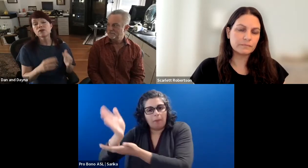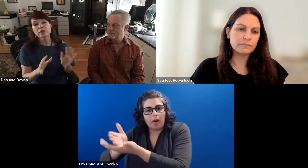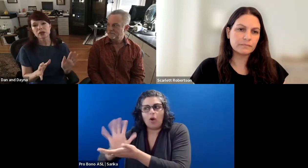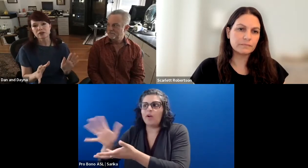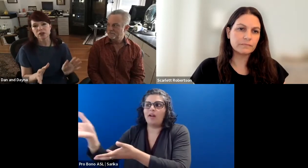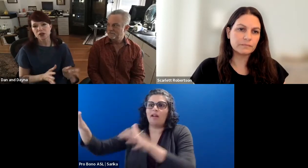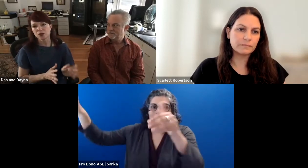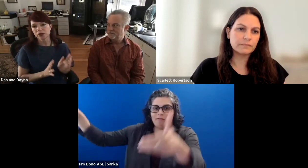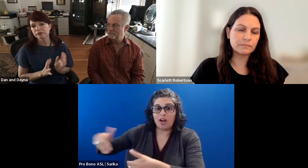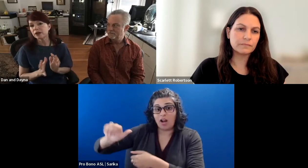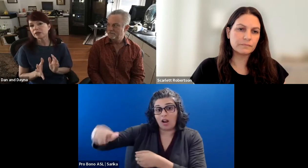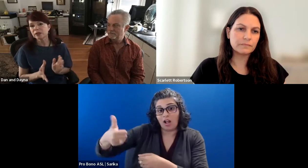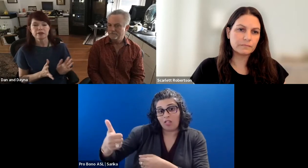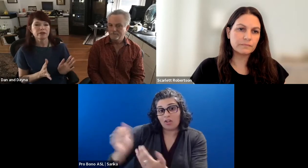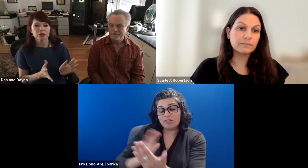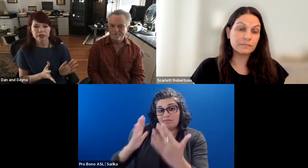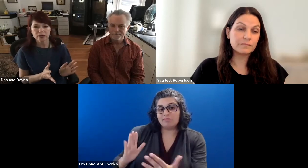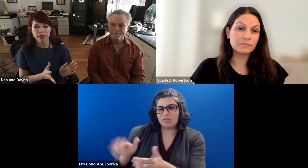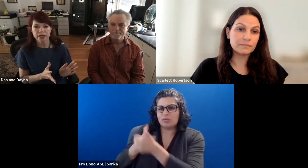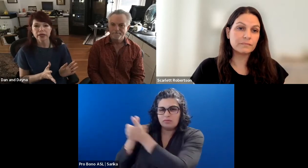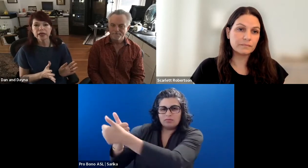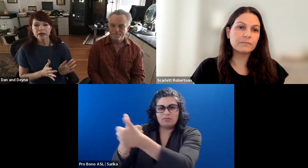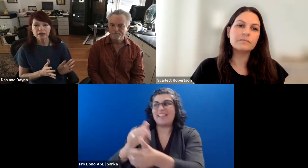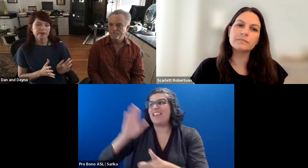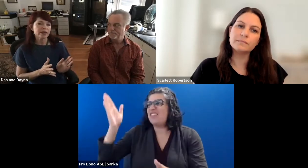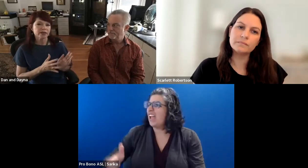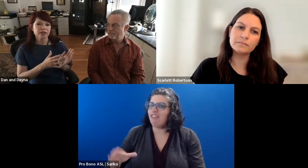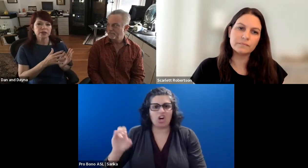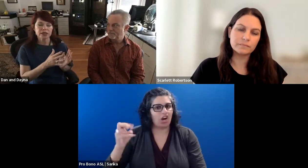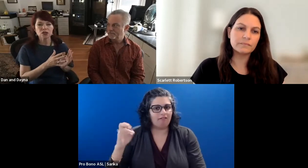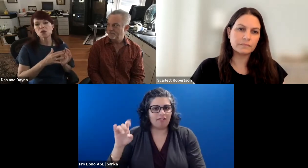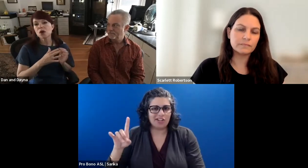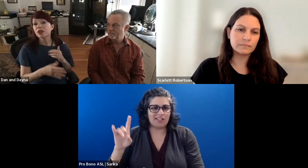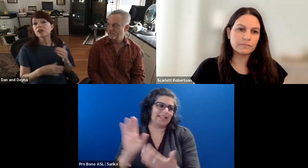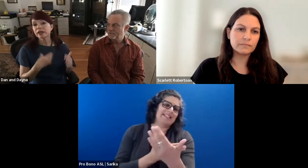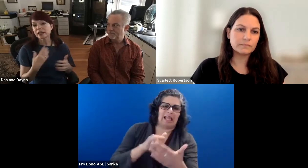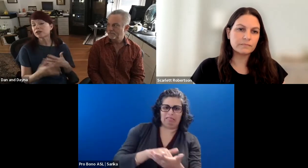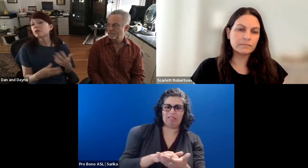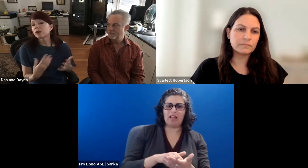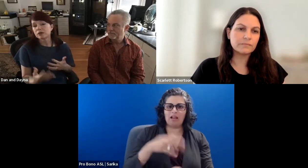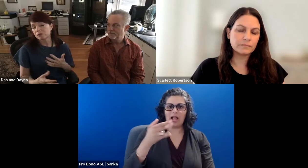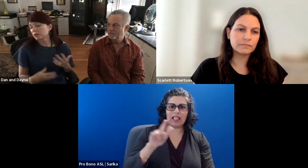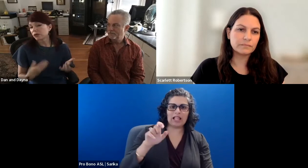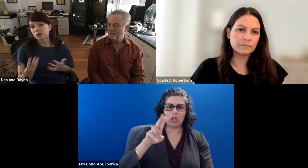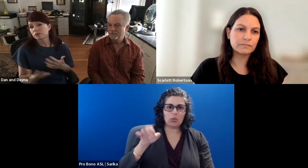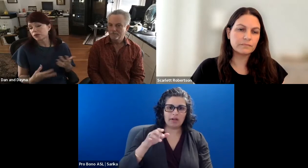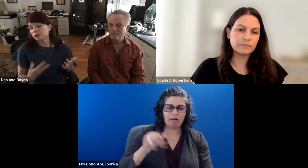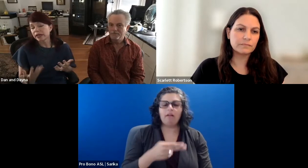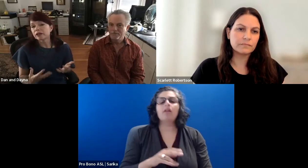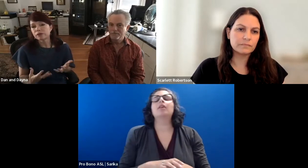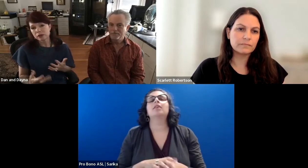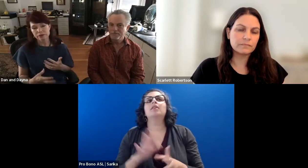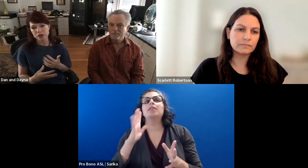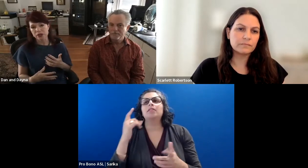singer-songwriters who have never covered the song. We're going to follow them in a verite way. And that's going to be, you know, we'll watch how someone, you know, or